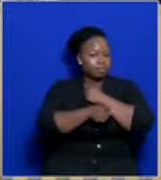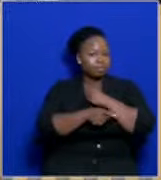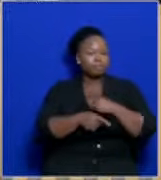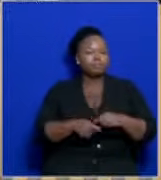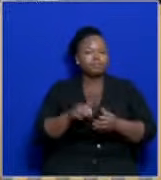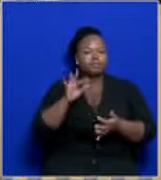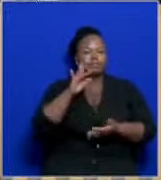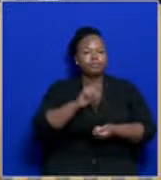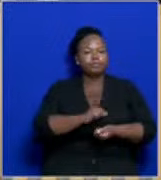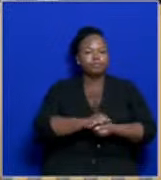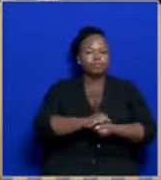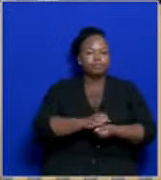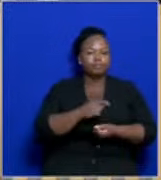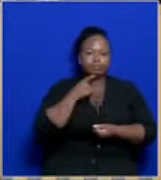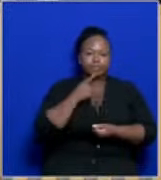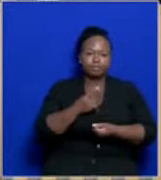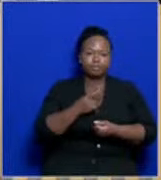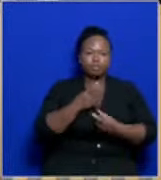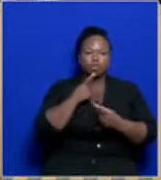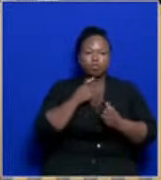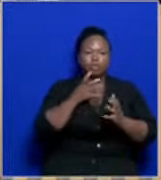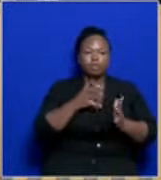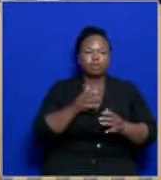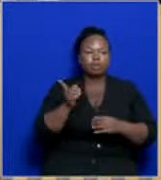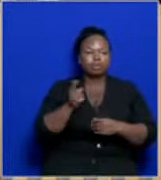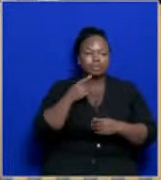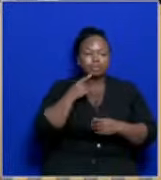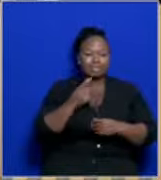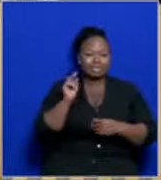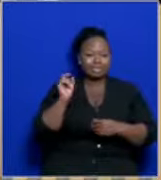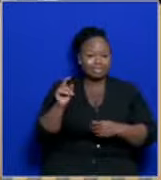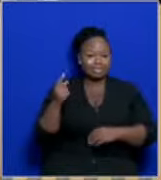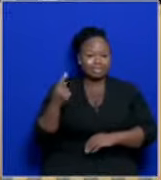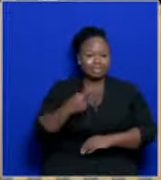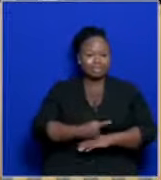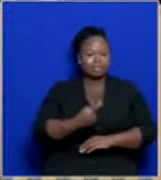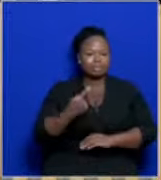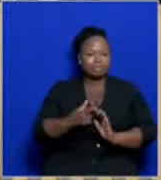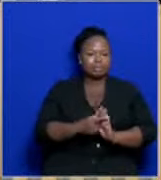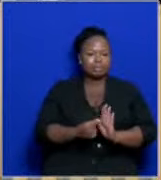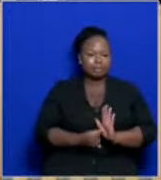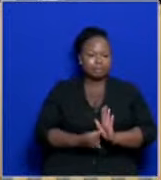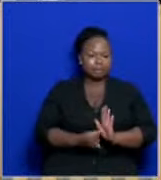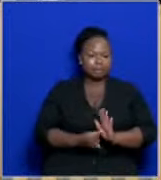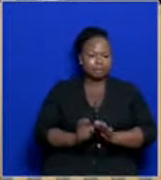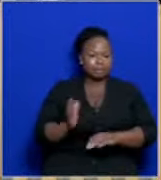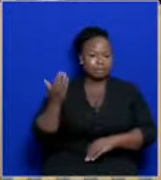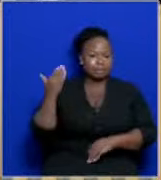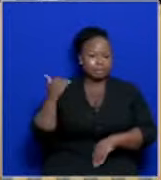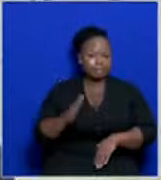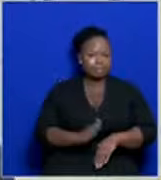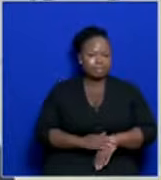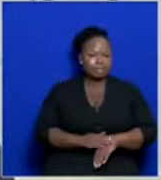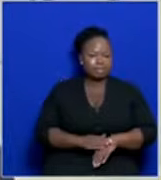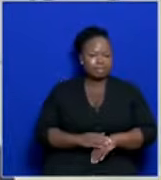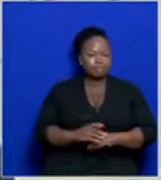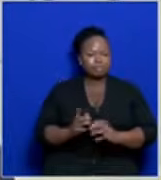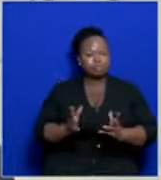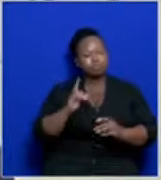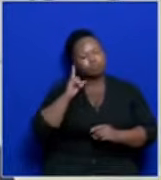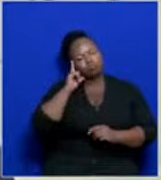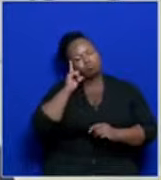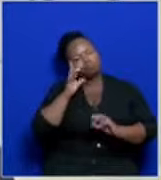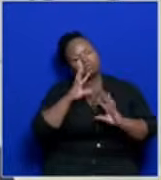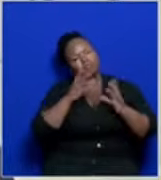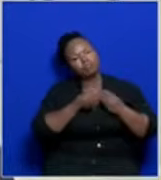the complainant stated that on that date, at that time, she went to sleep, everything was in order, all the windows and doors